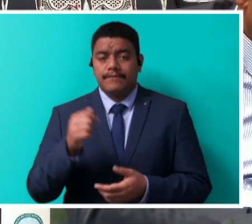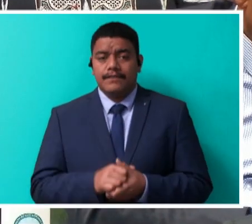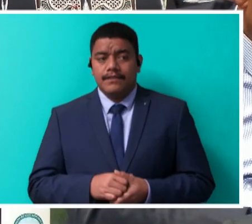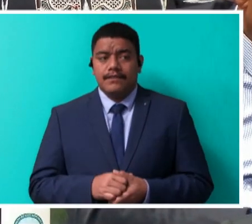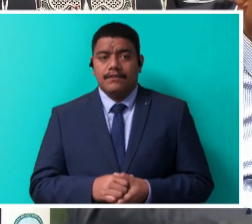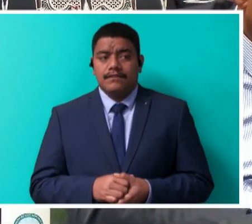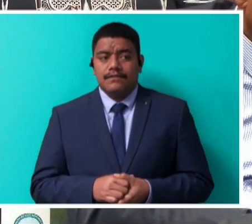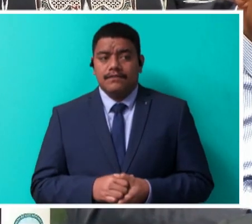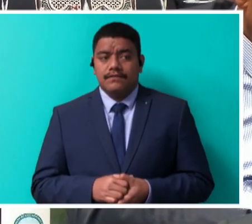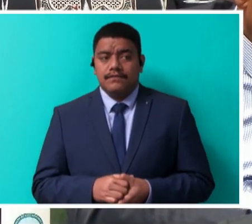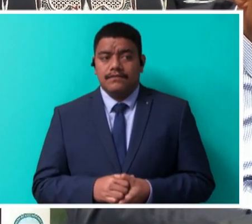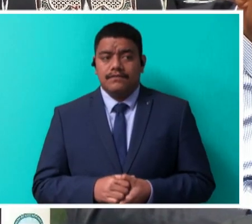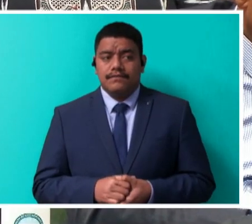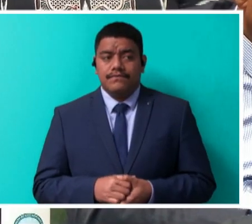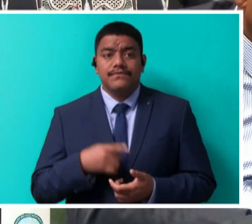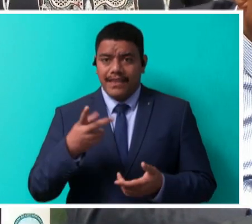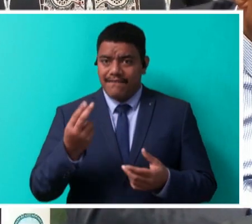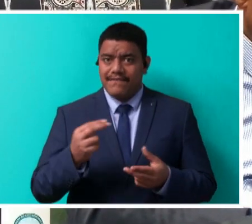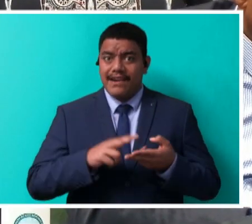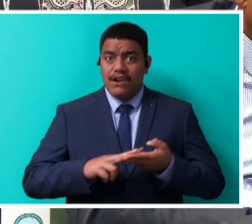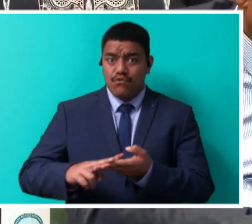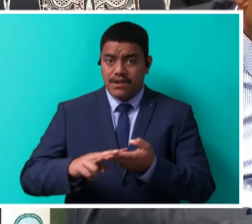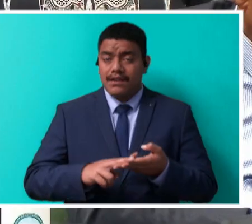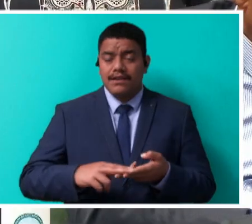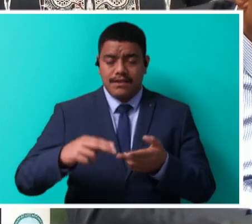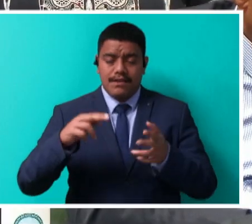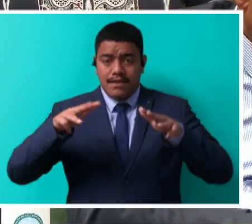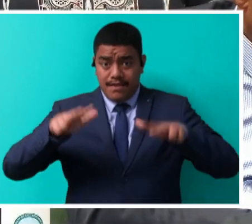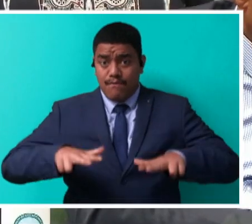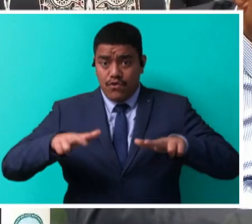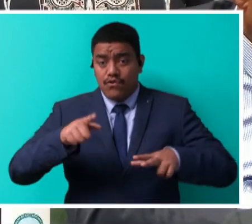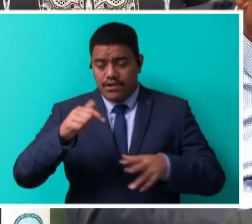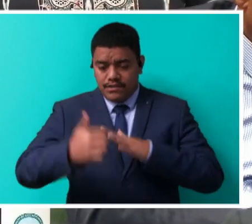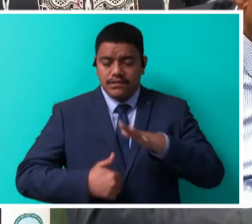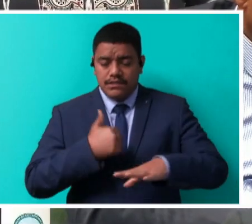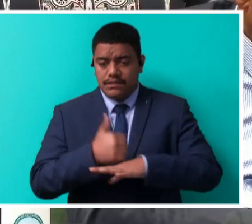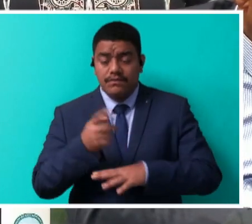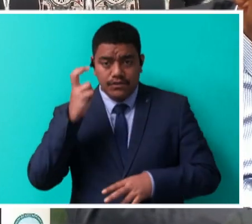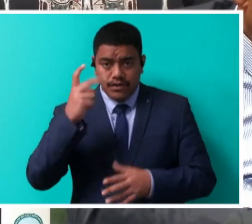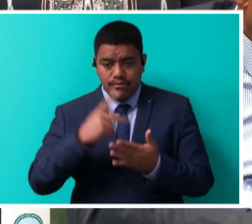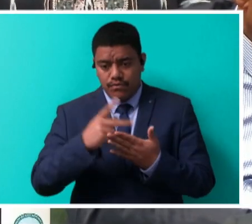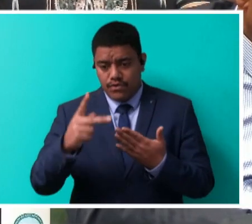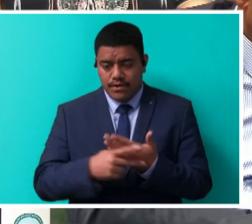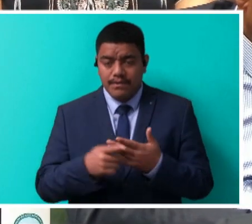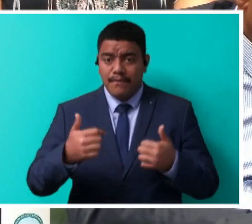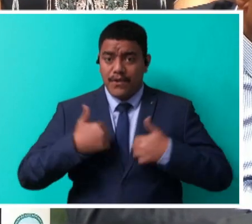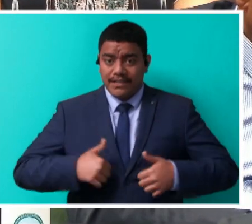a Wirikaukaua Legal Network, MOU, establishing a twinning program covering legal